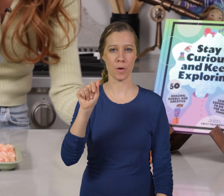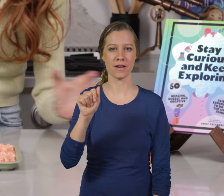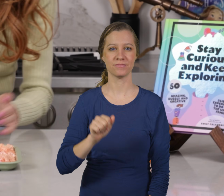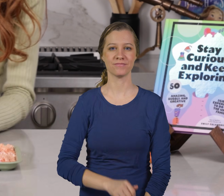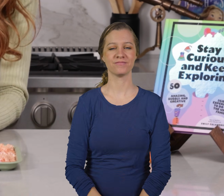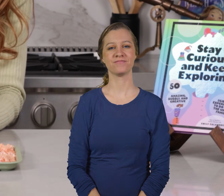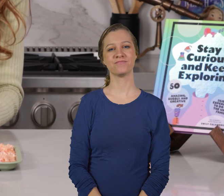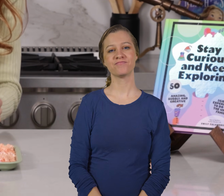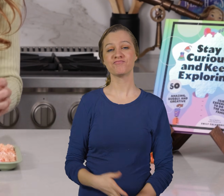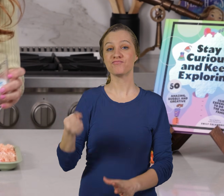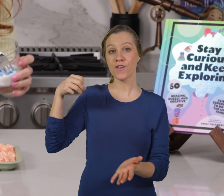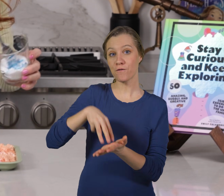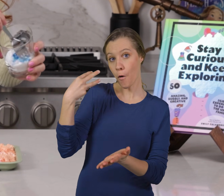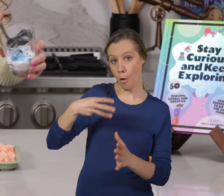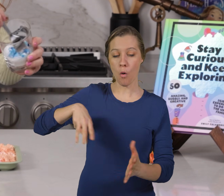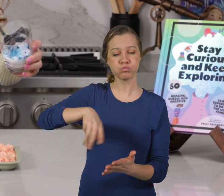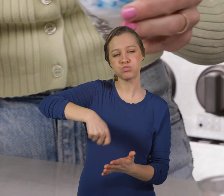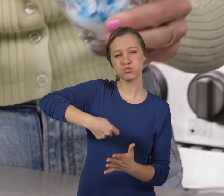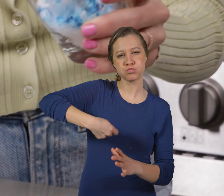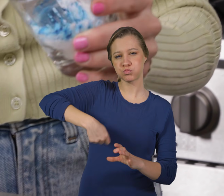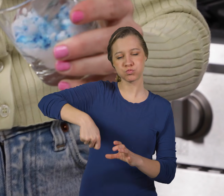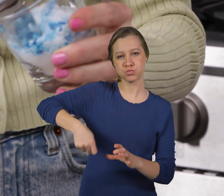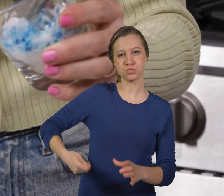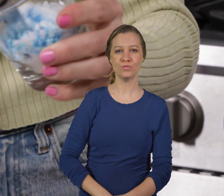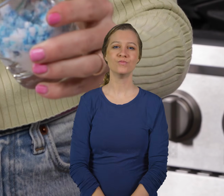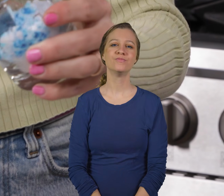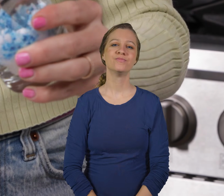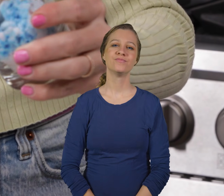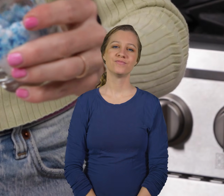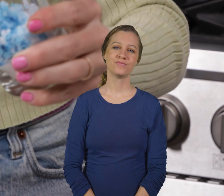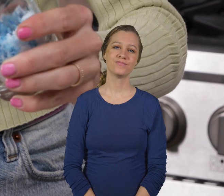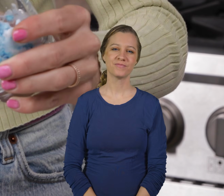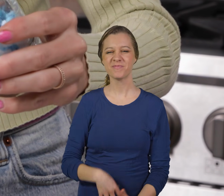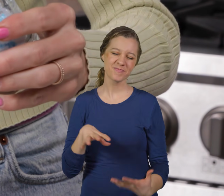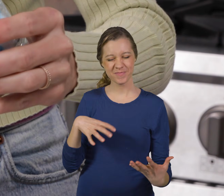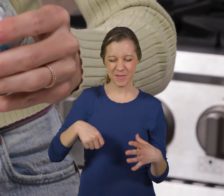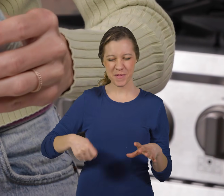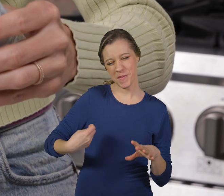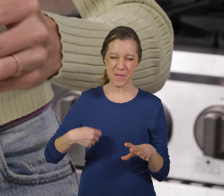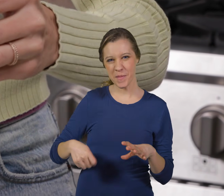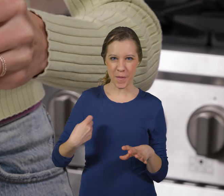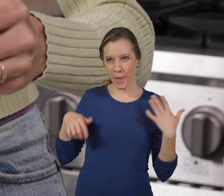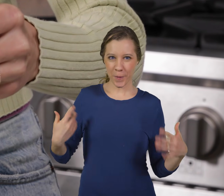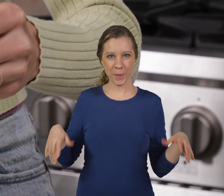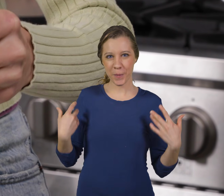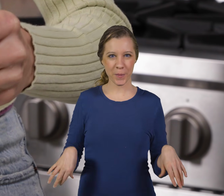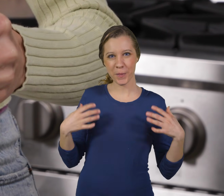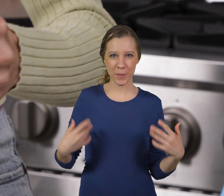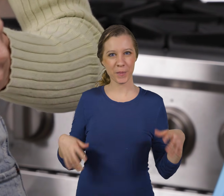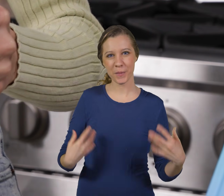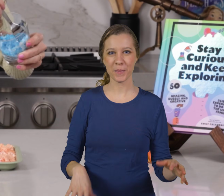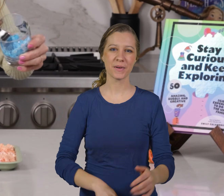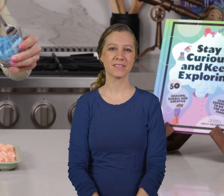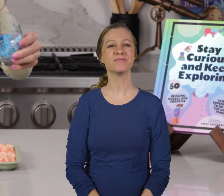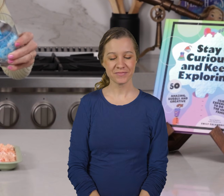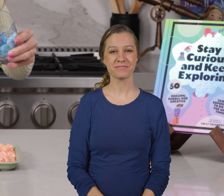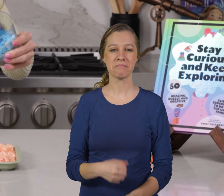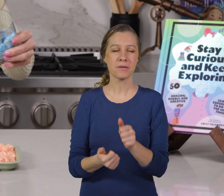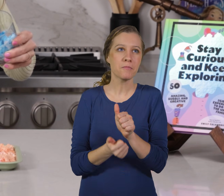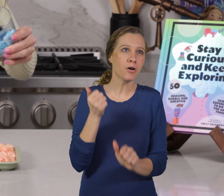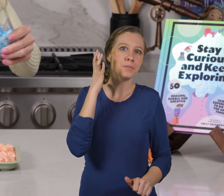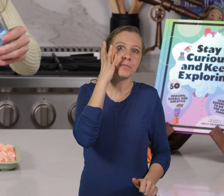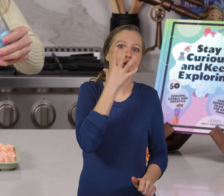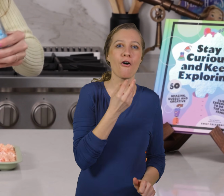coloring in with your baking soda. So take a fork and mix that together. Mix, mix, mix, mix, mix, mix, mix.